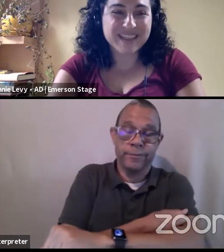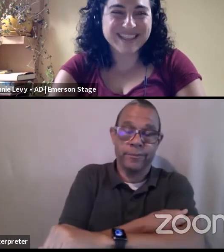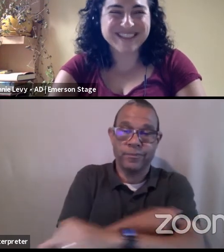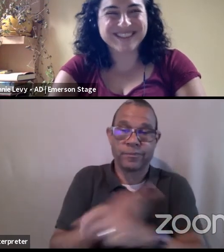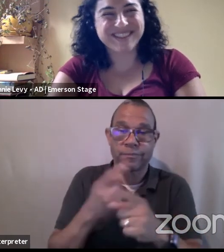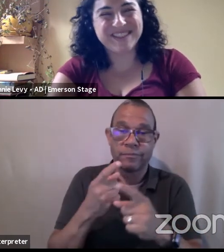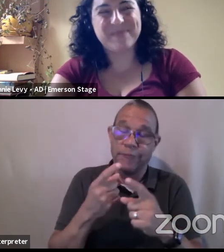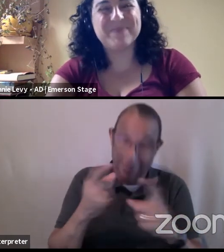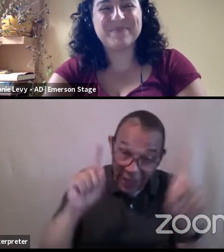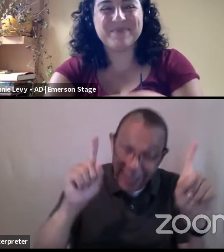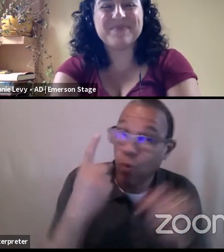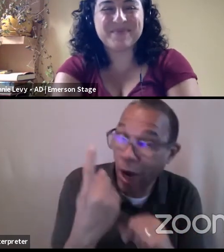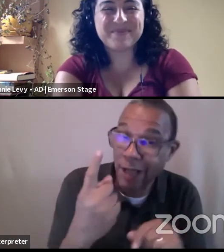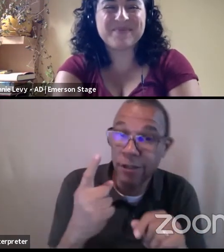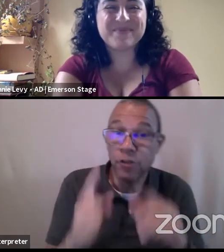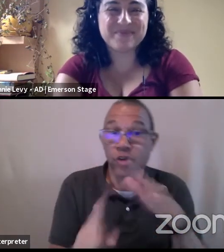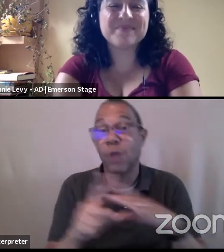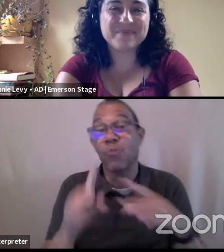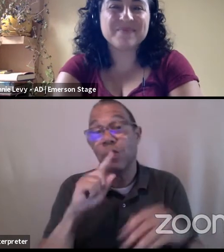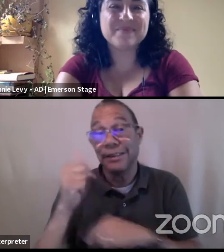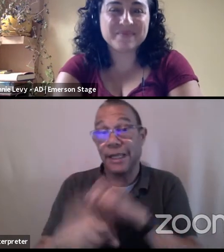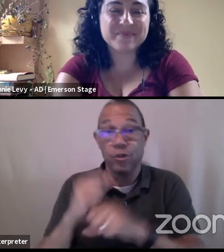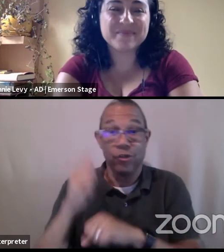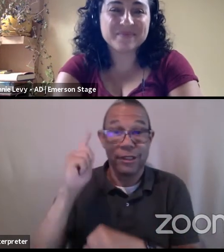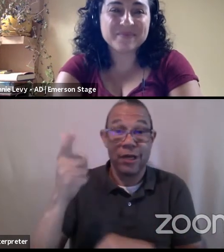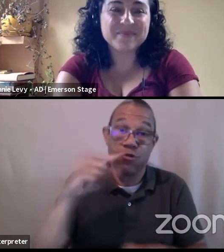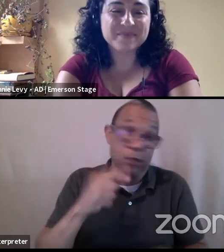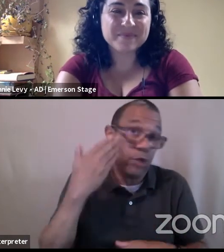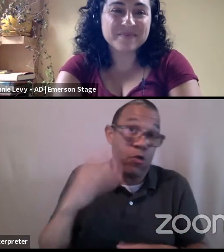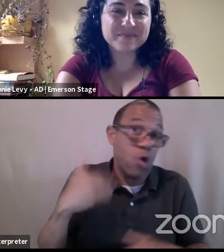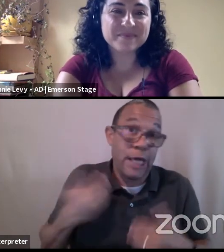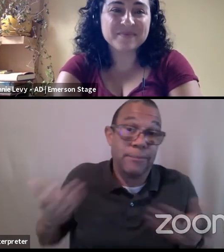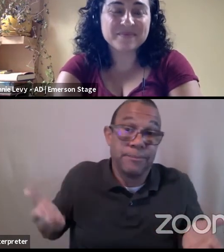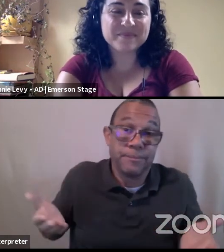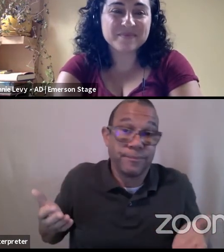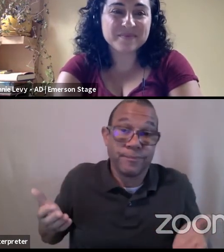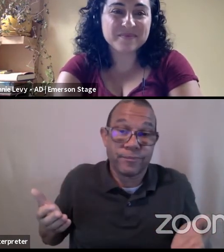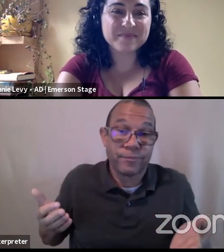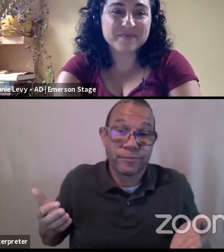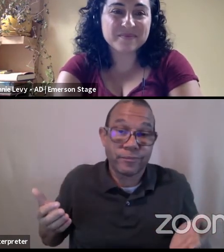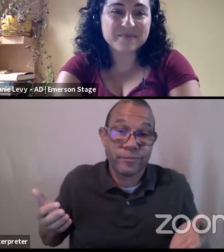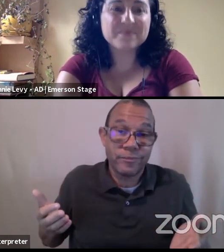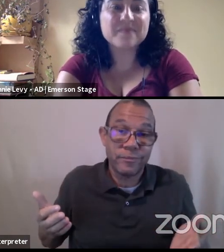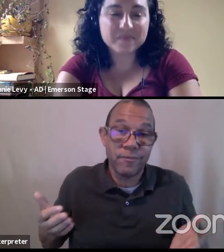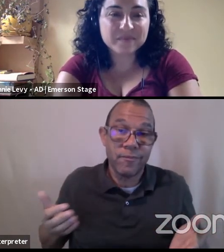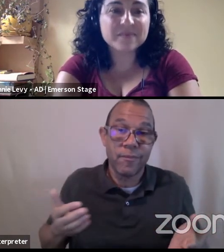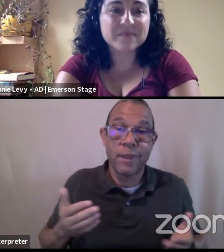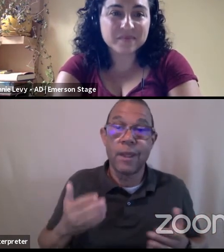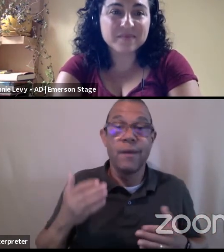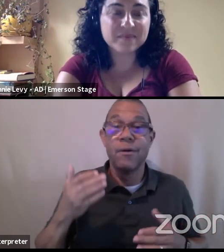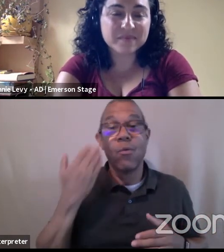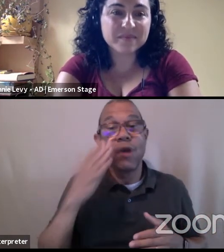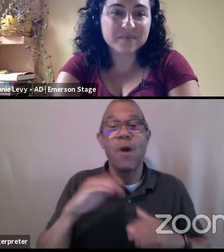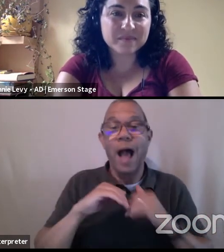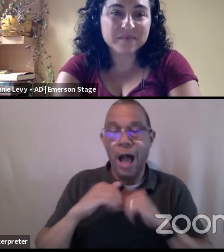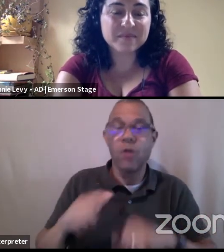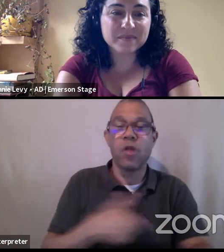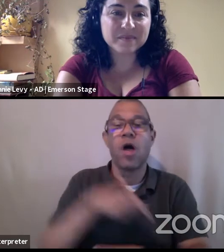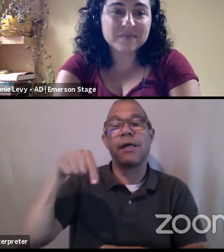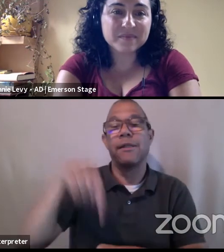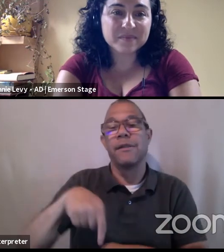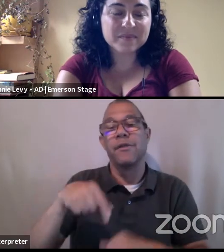comes, uh, 10 years later, you don't know. Uh, so, you don't know, uh, uh, uh, the development of, uh, online theater,